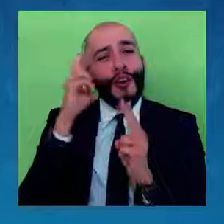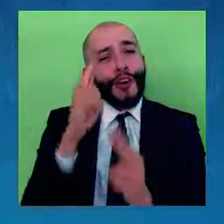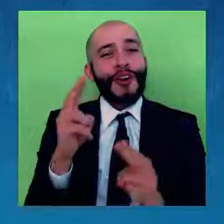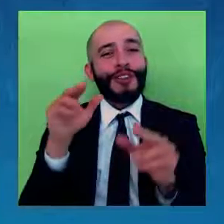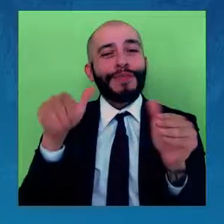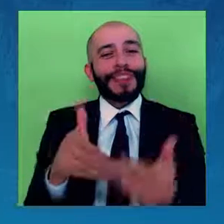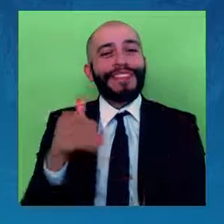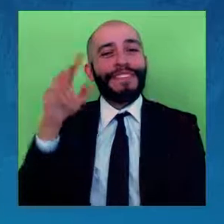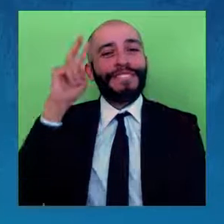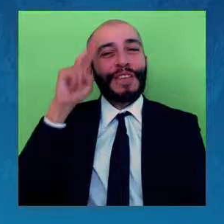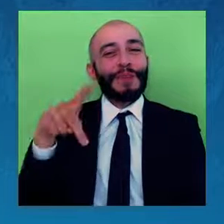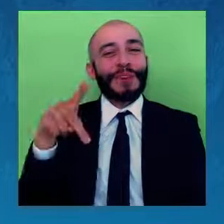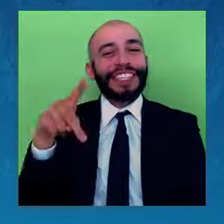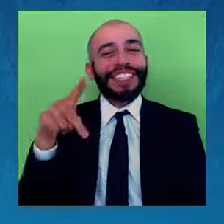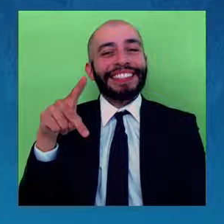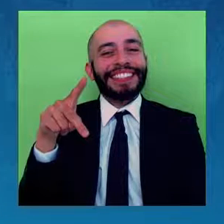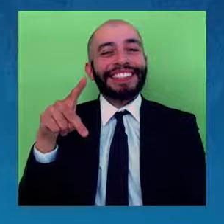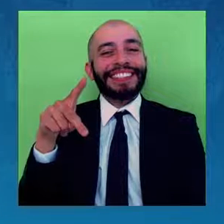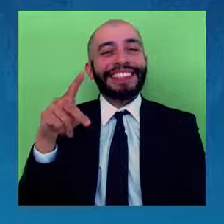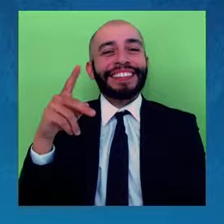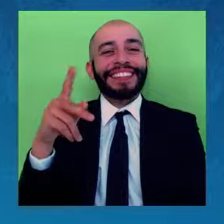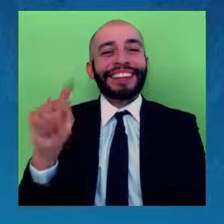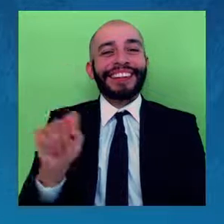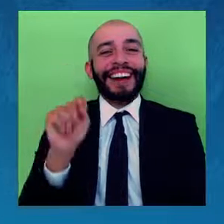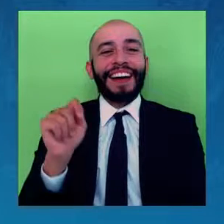Harris. Thank you.